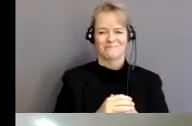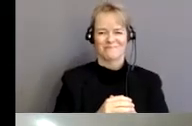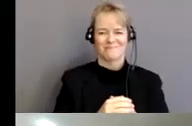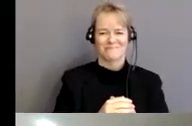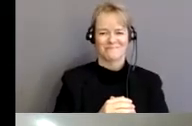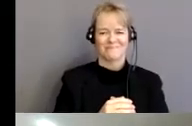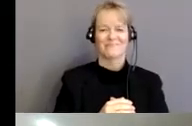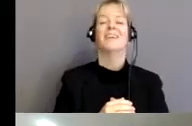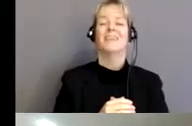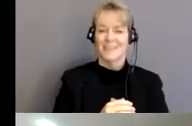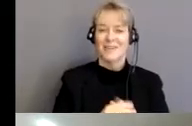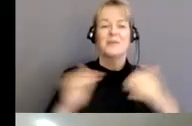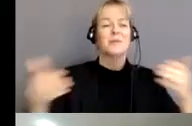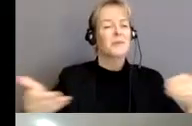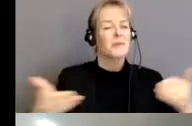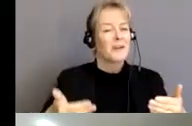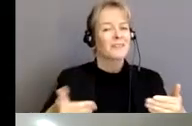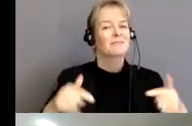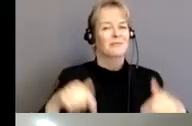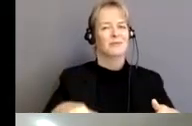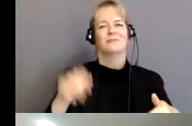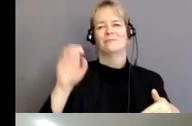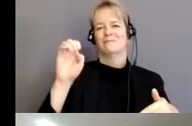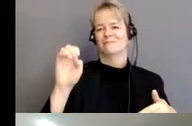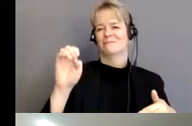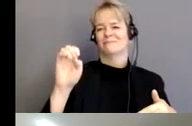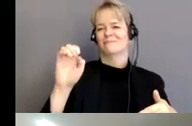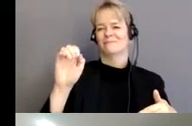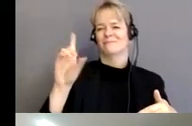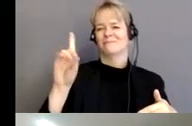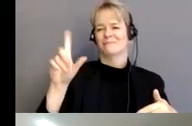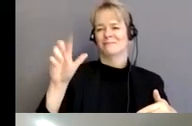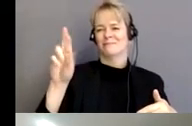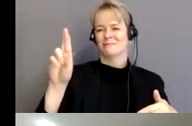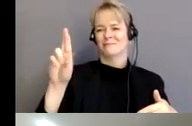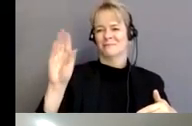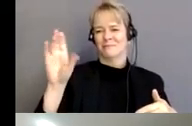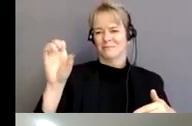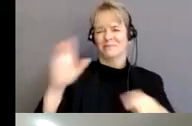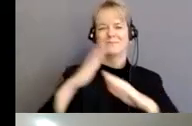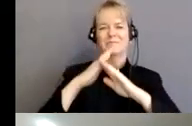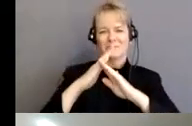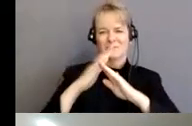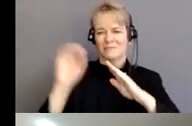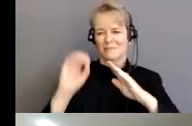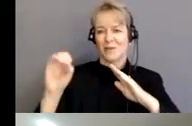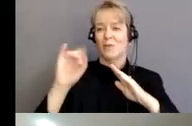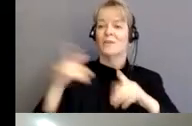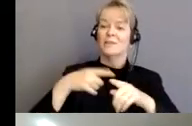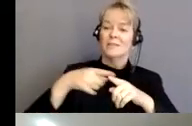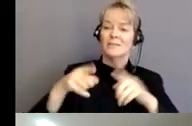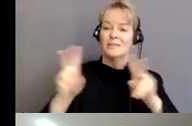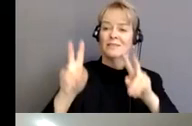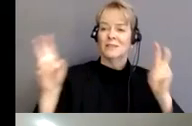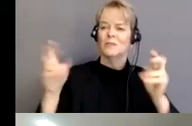So welcome everyone to Elder Abuse Prevention Ontario Financial Abuse Webinar Series. So this is the first in a number